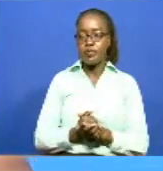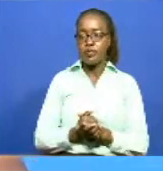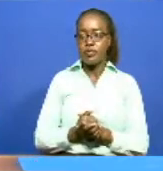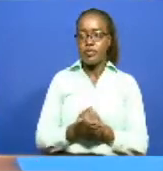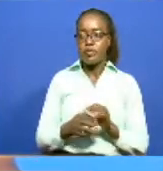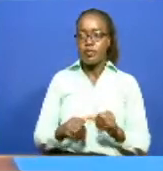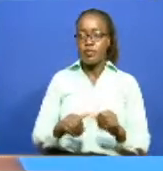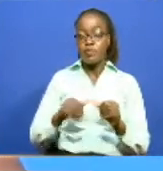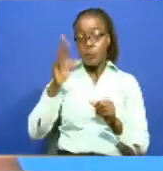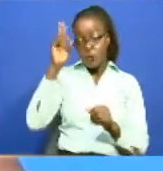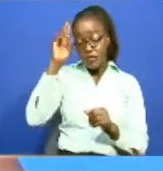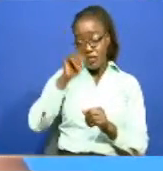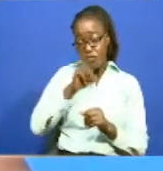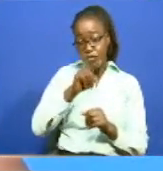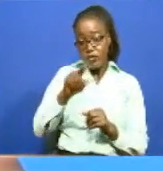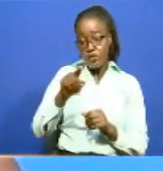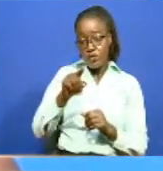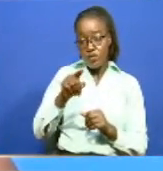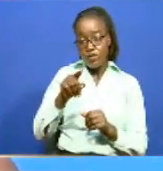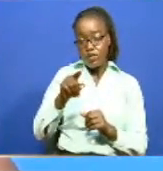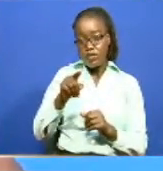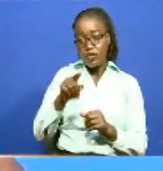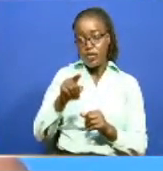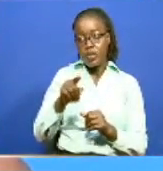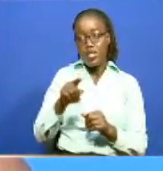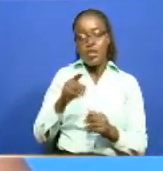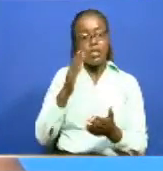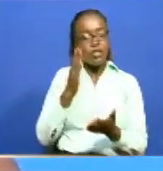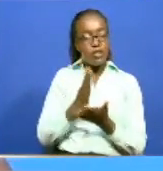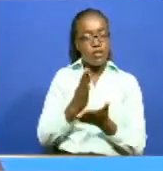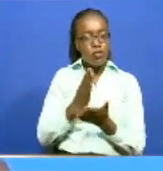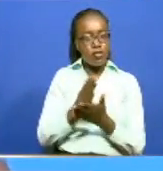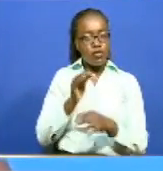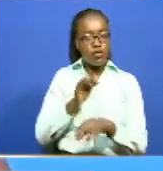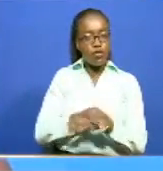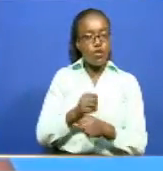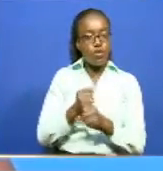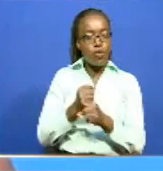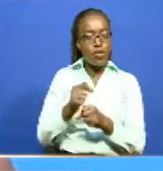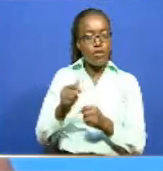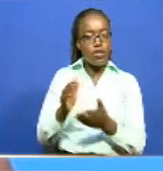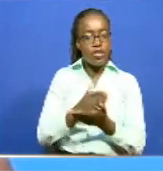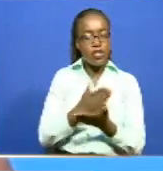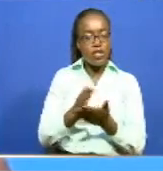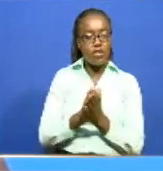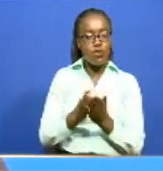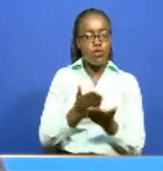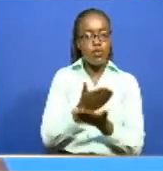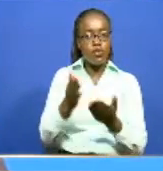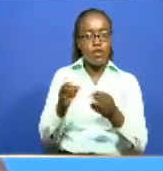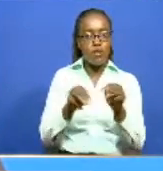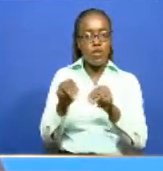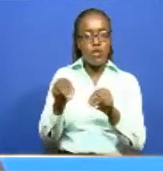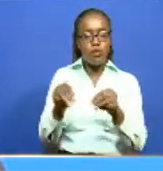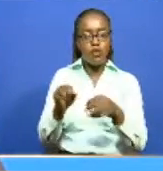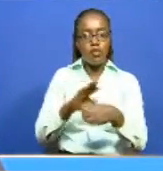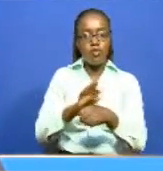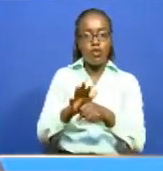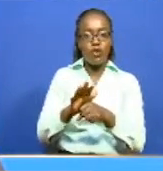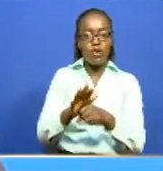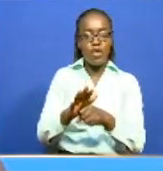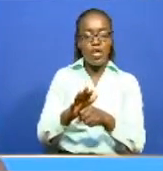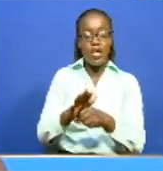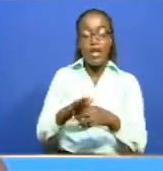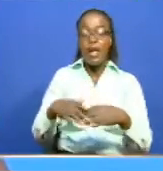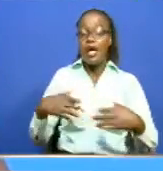to remind you, really, and the DJ has done an excellent job today sharing with you the management of COVID, what it looks like